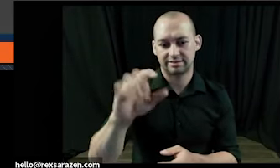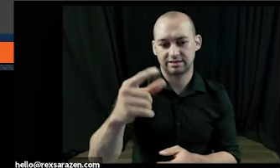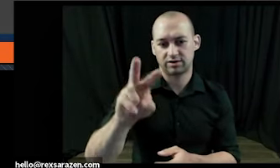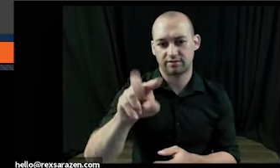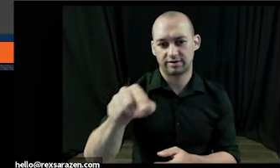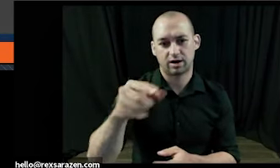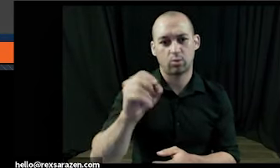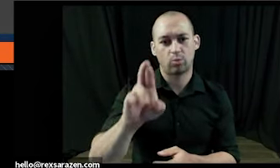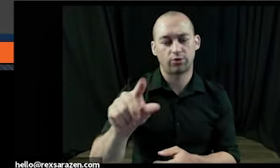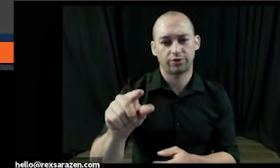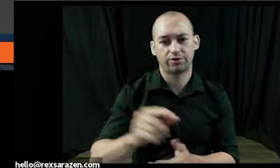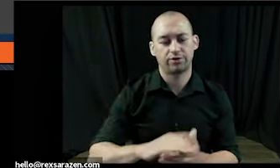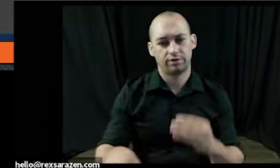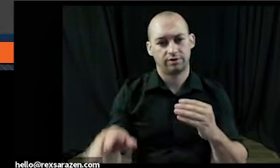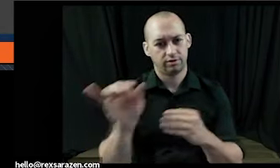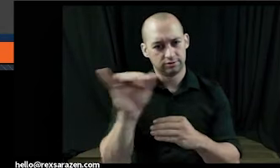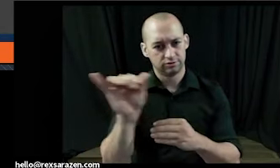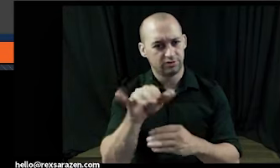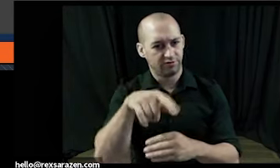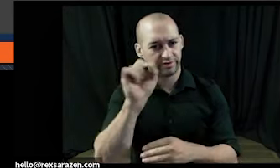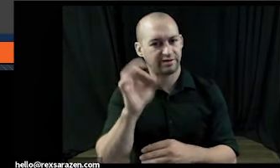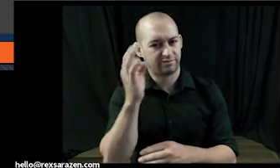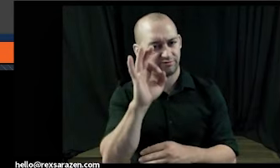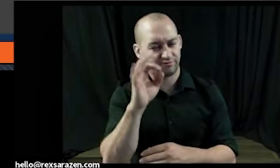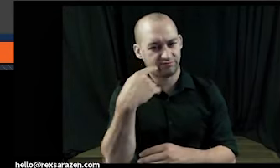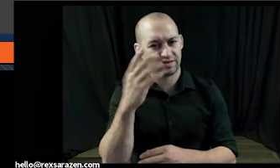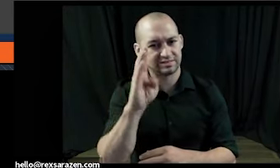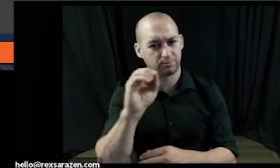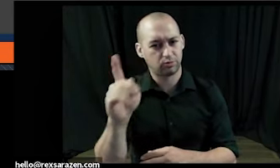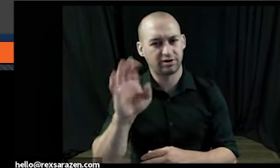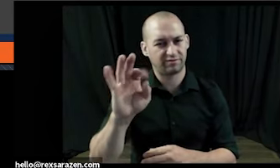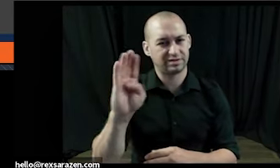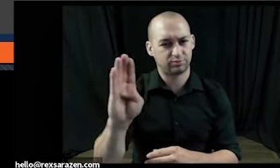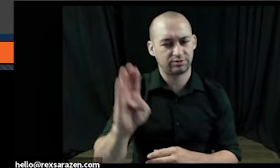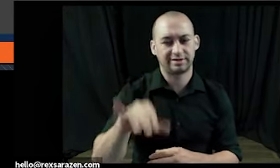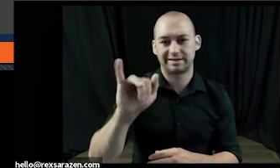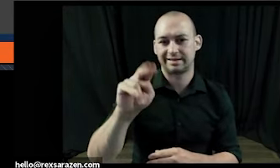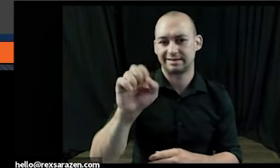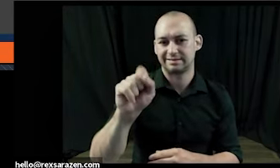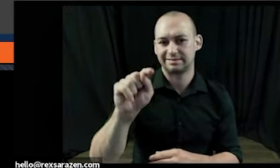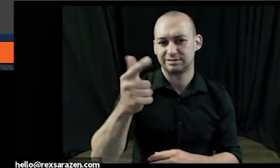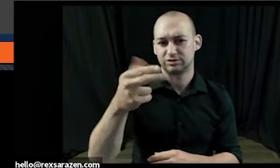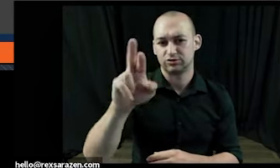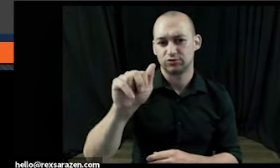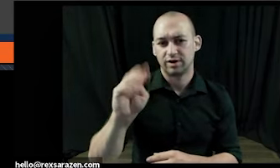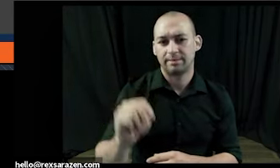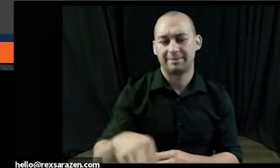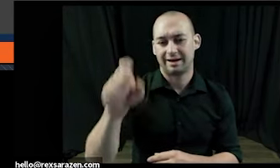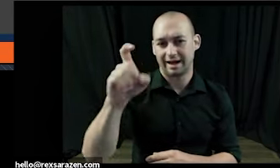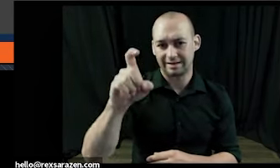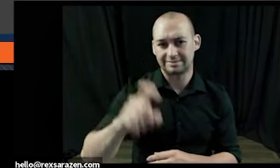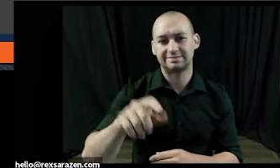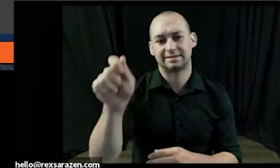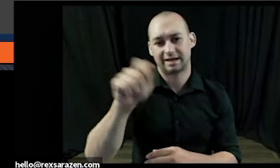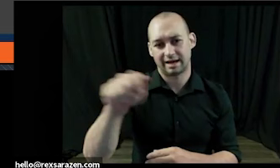vca@acgov.org. You can also find us on Facebook, Instagram, X at ACVote, and